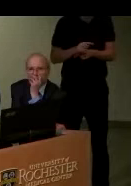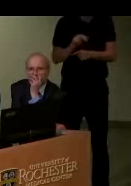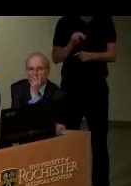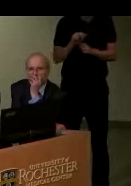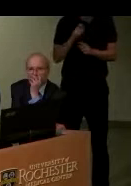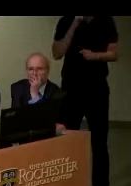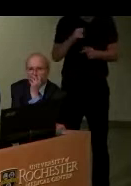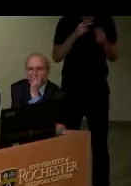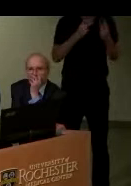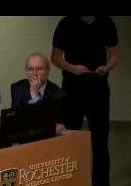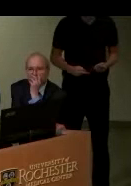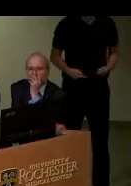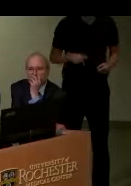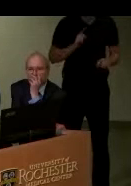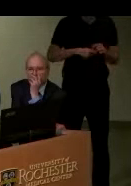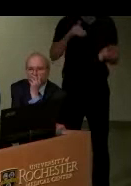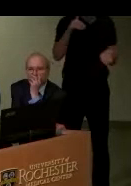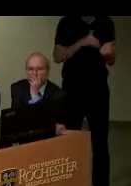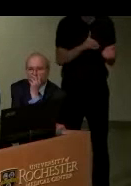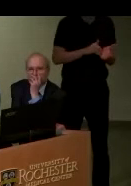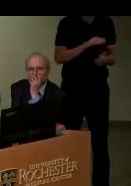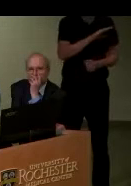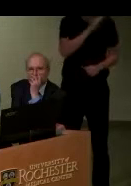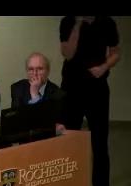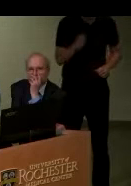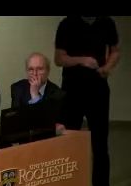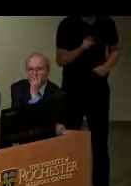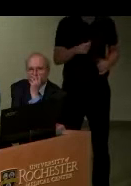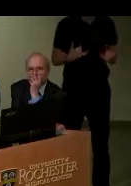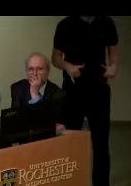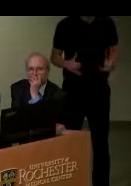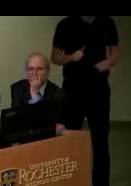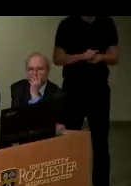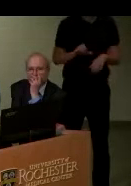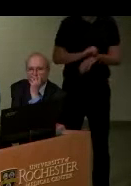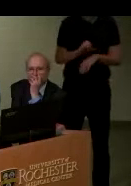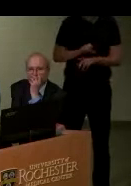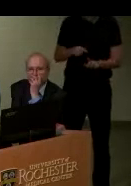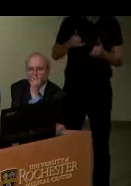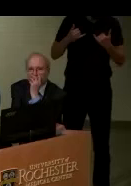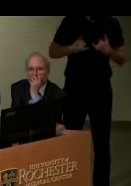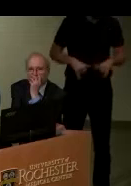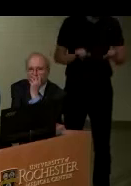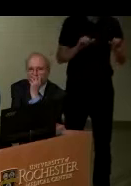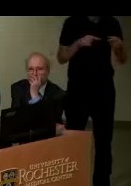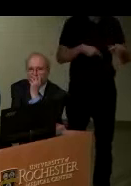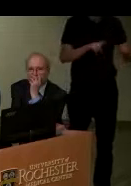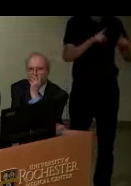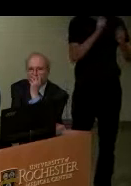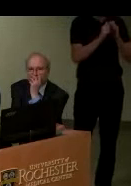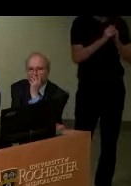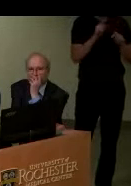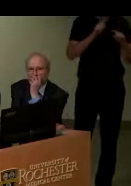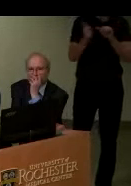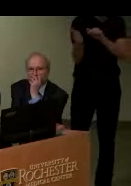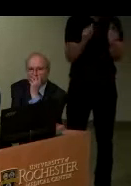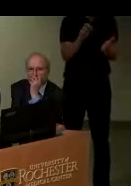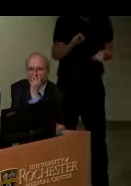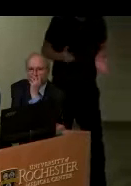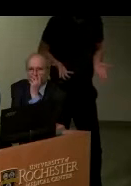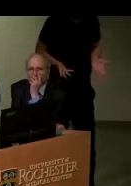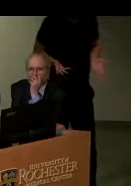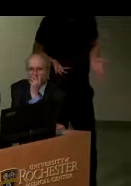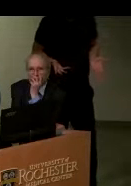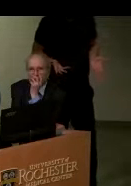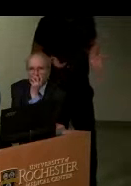that business. But that doctor should never be playing around with the computer when they're talking to the patient. No, I know